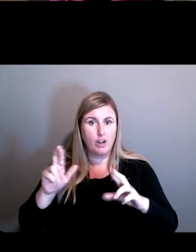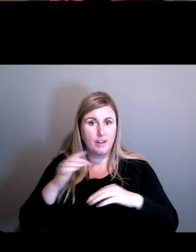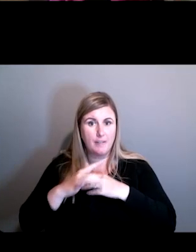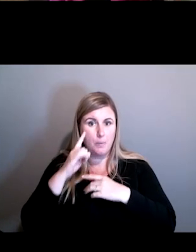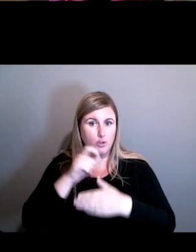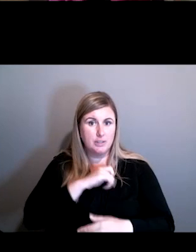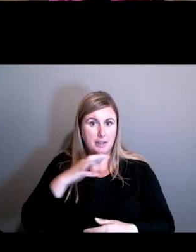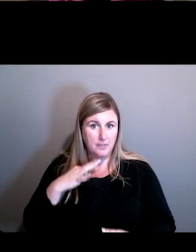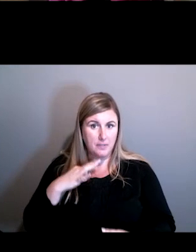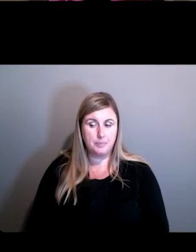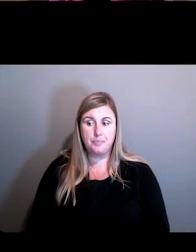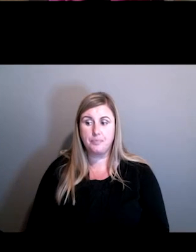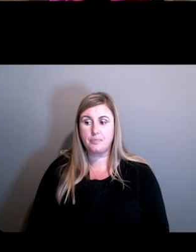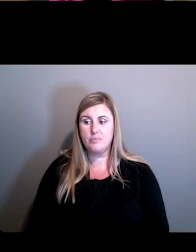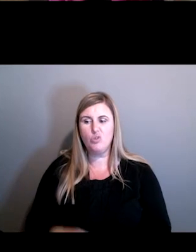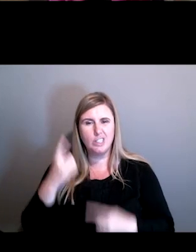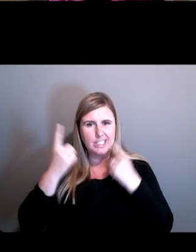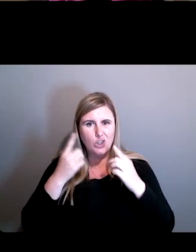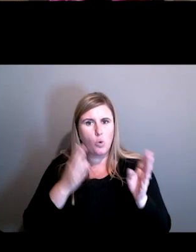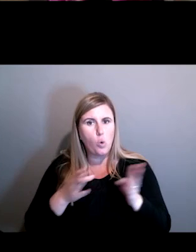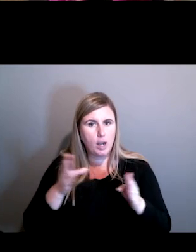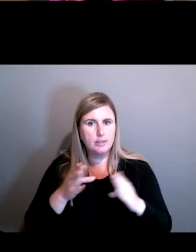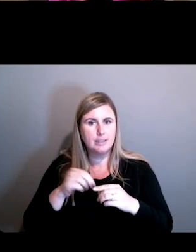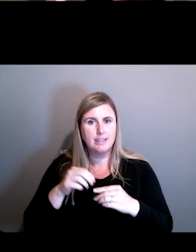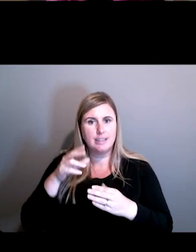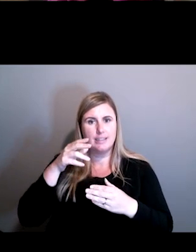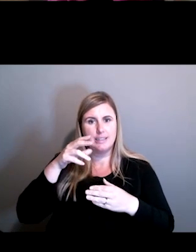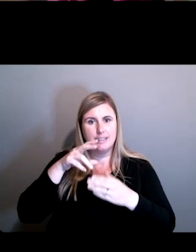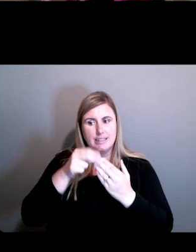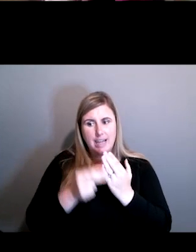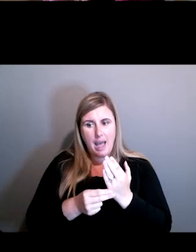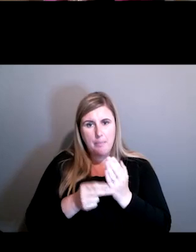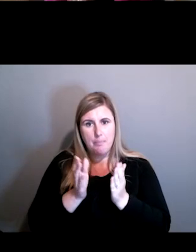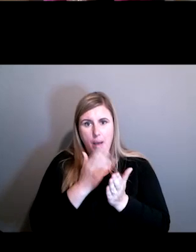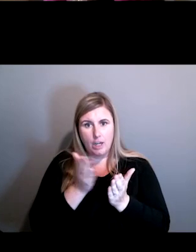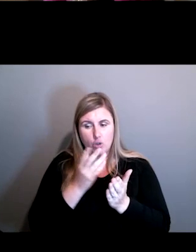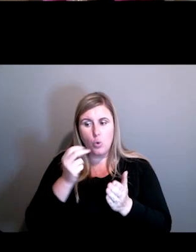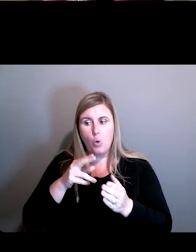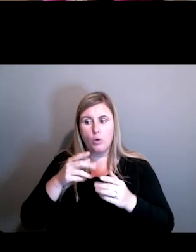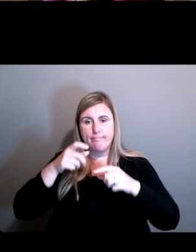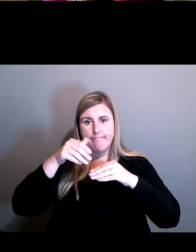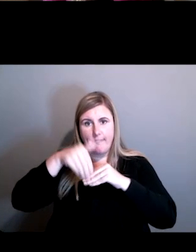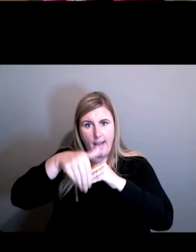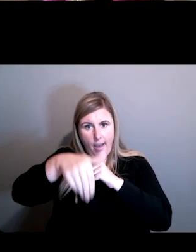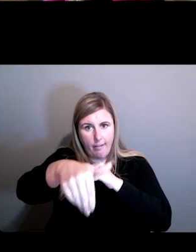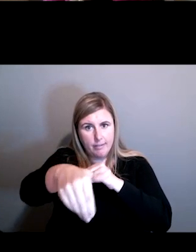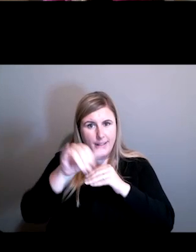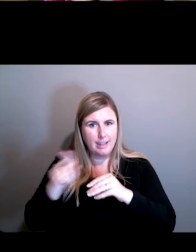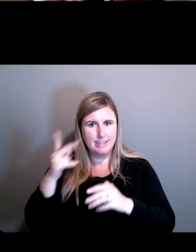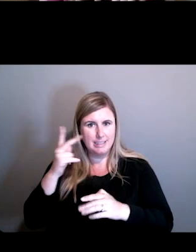staff members. You can consider organizing them in a tabbed binder or utilizing a hanging file system like you see in this